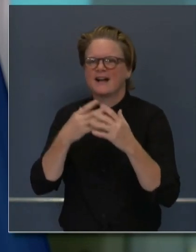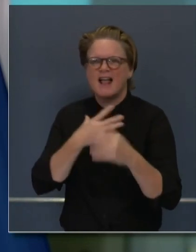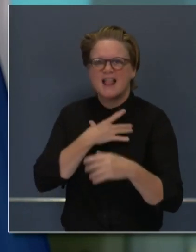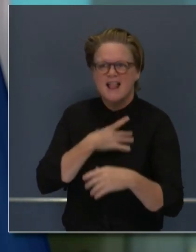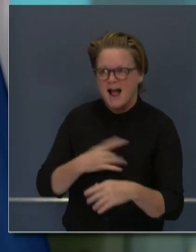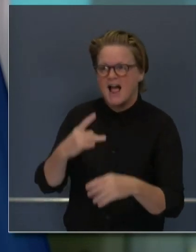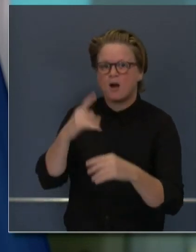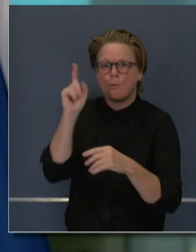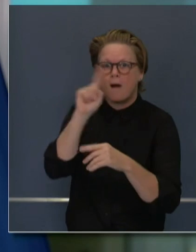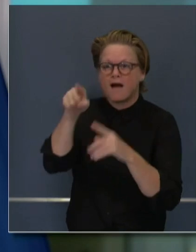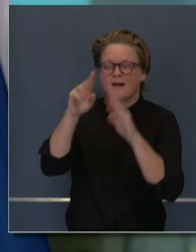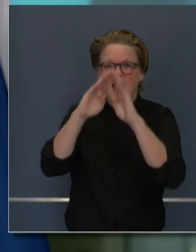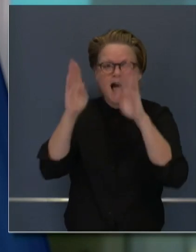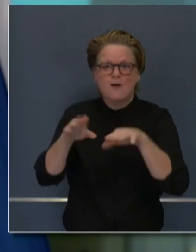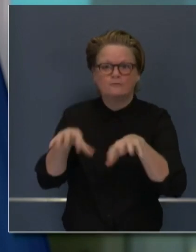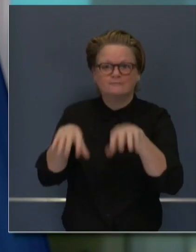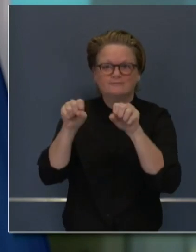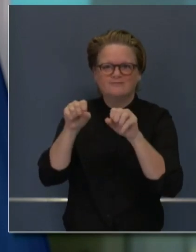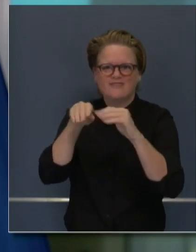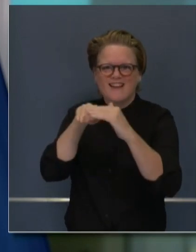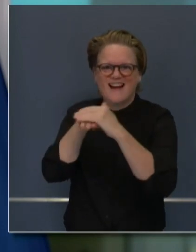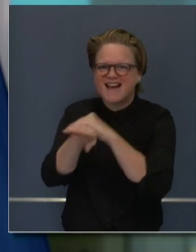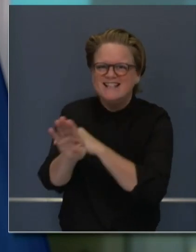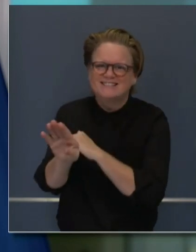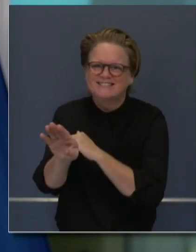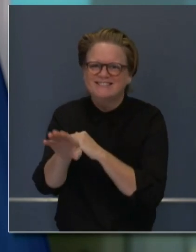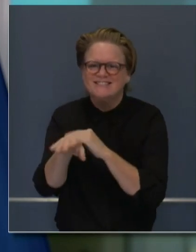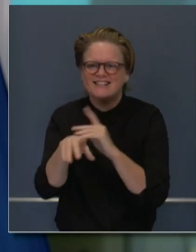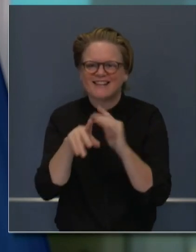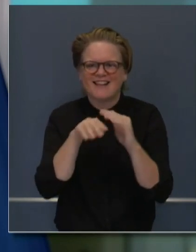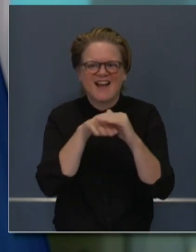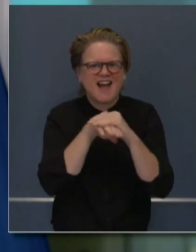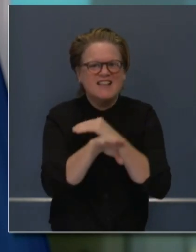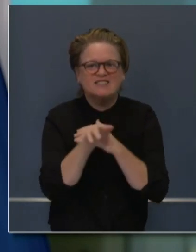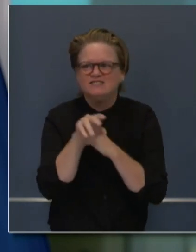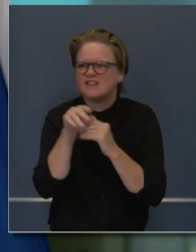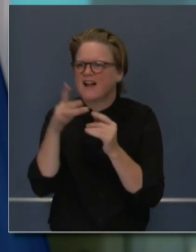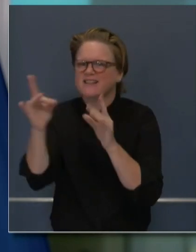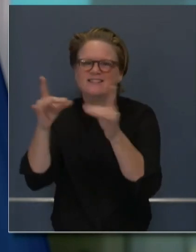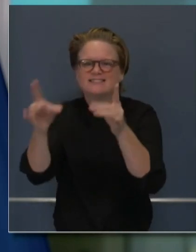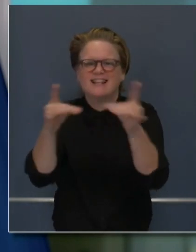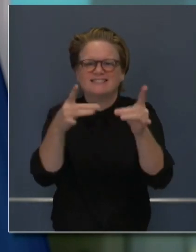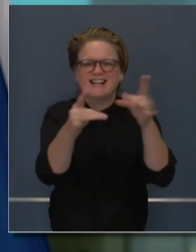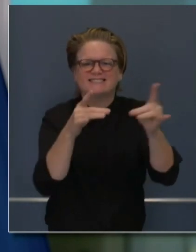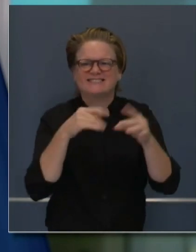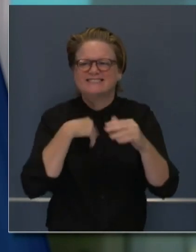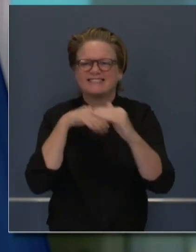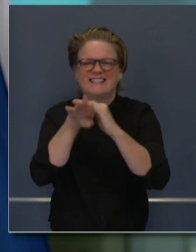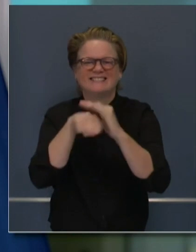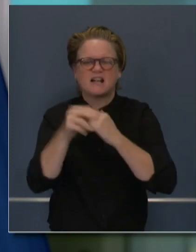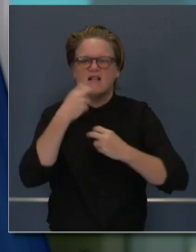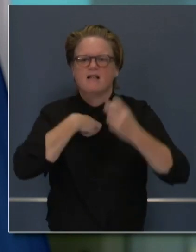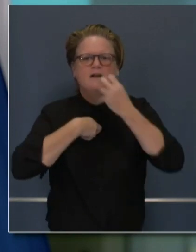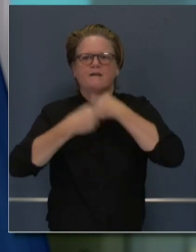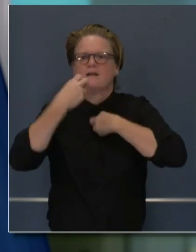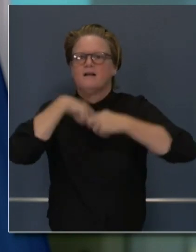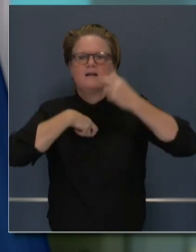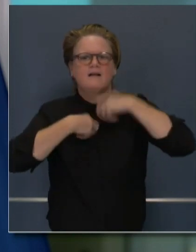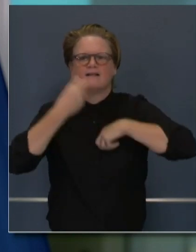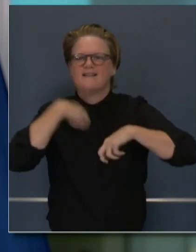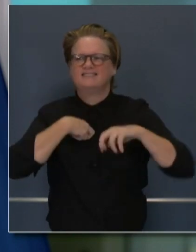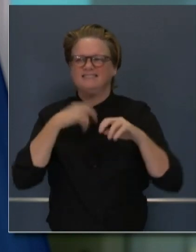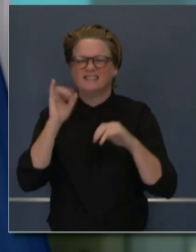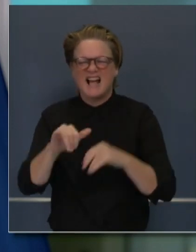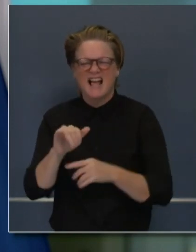to interact when people are close. Likes it when we take off our mask. All of these things, which are features of higher